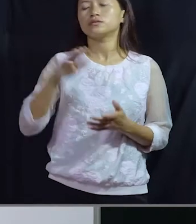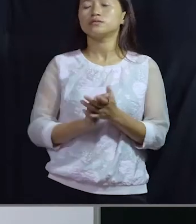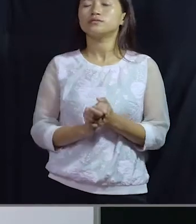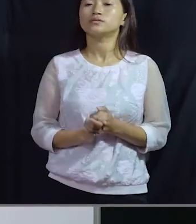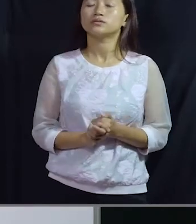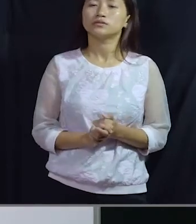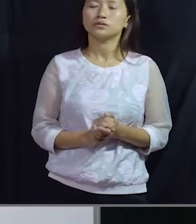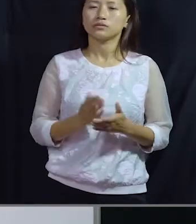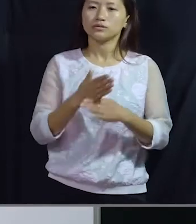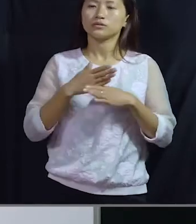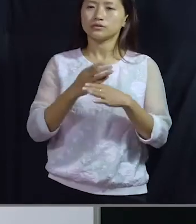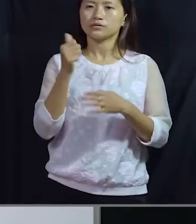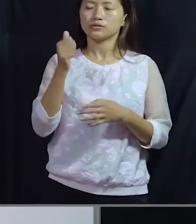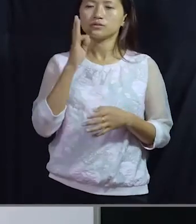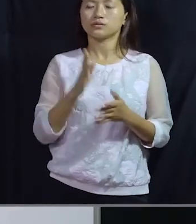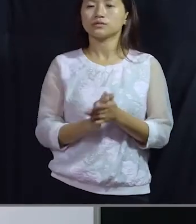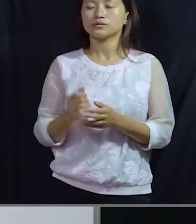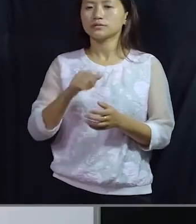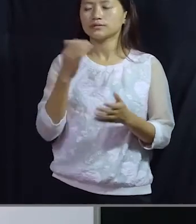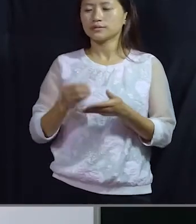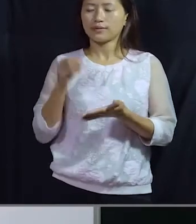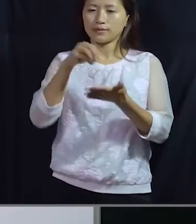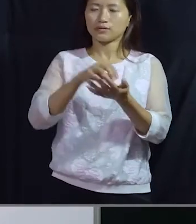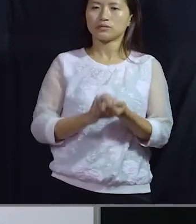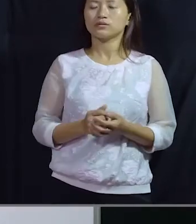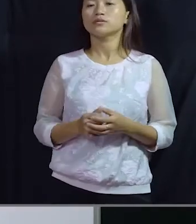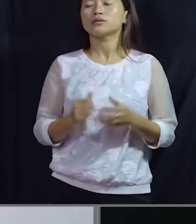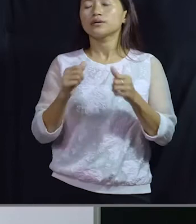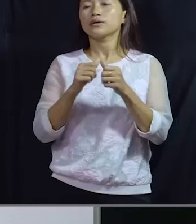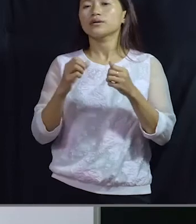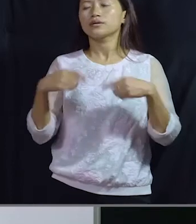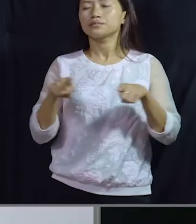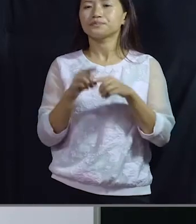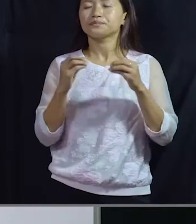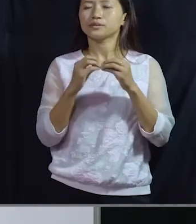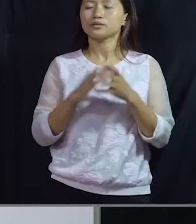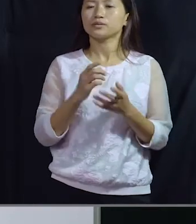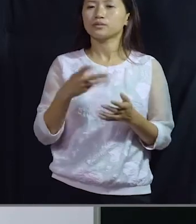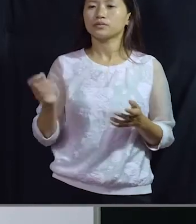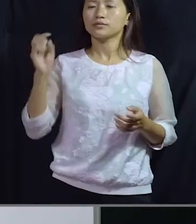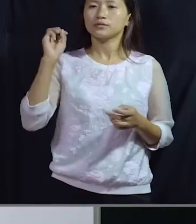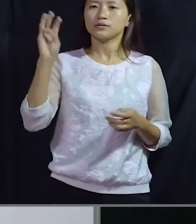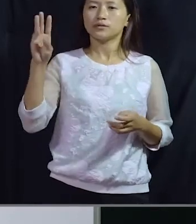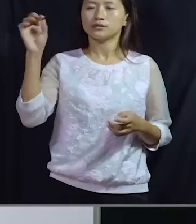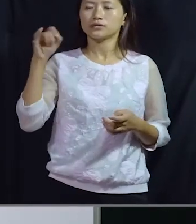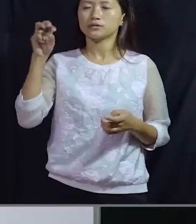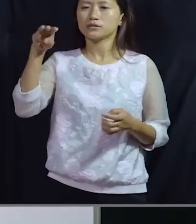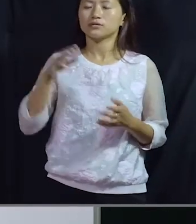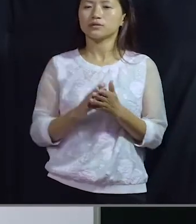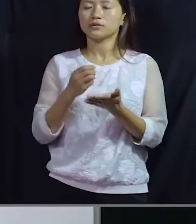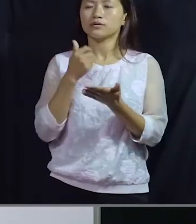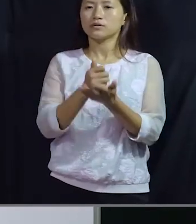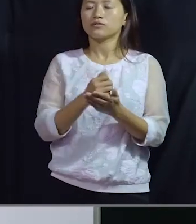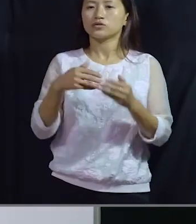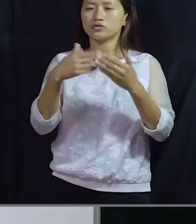goodwill. On the date of admission, the creditors of A and B were rupees 36,000 and bank